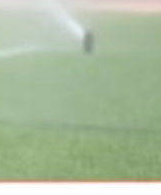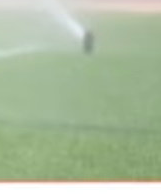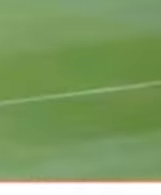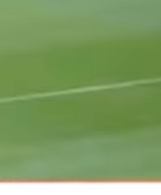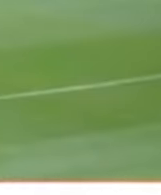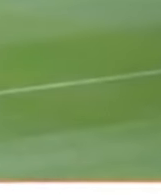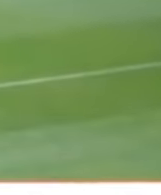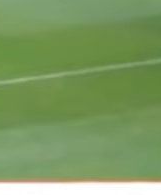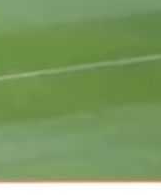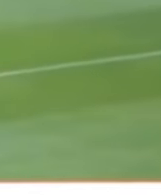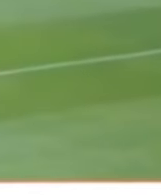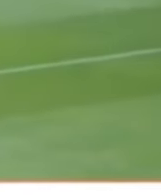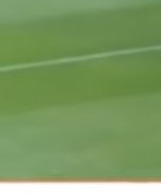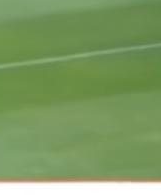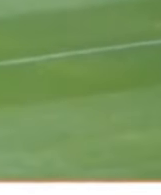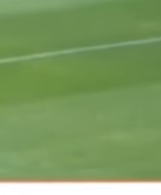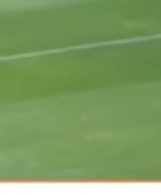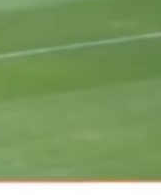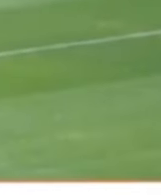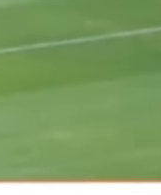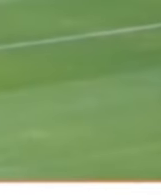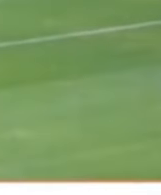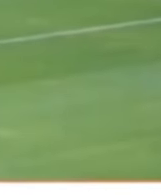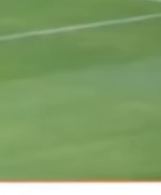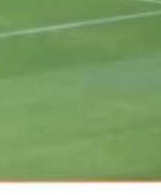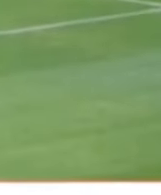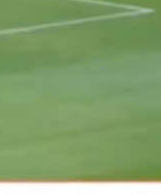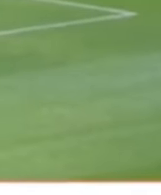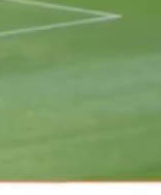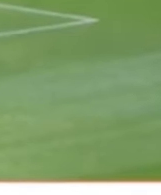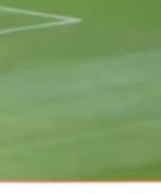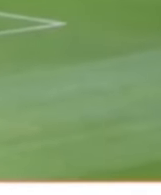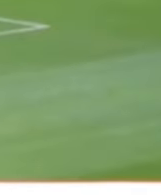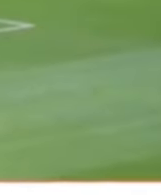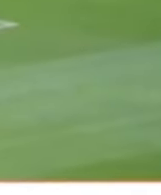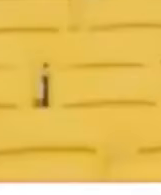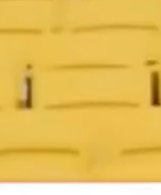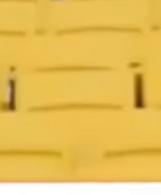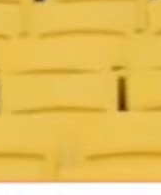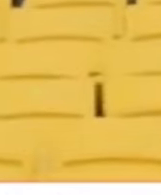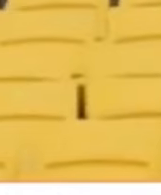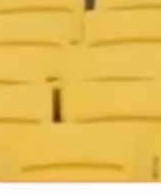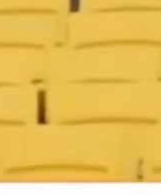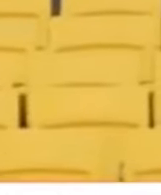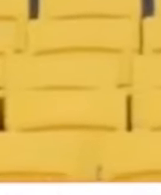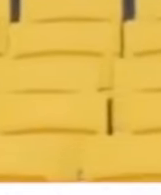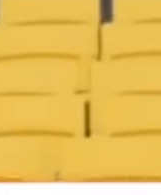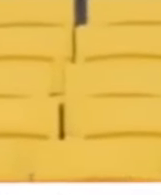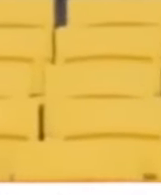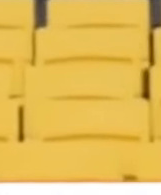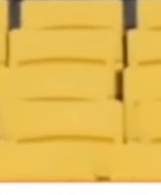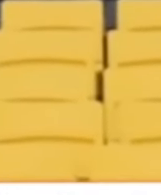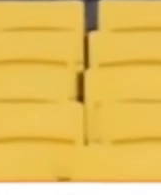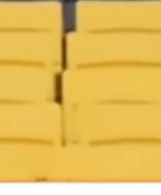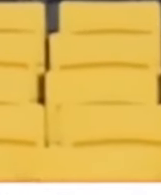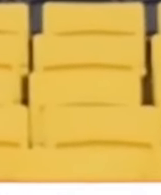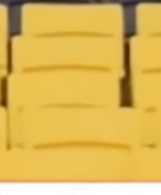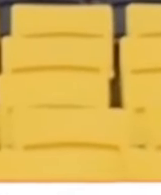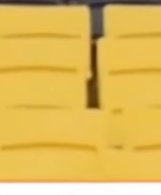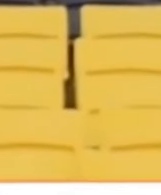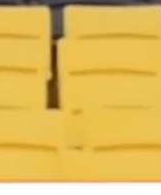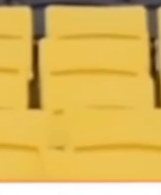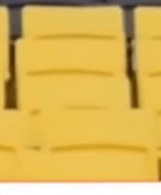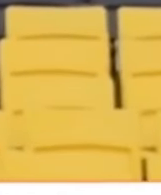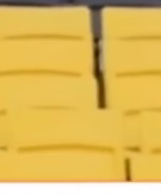okulanga emirimu okufuna abakozi abakugwera bongere okubangulwa ku ndabira y'ekisaawe kino obutaddamu kwonooneka.